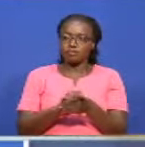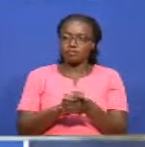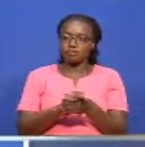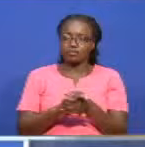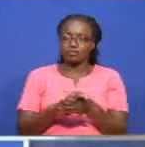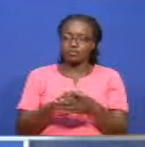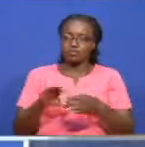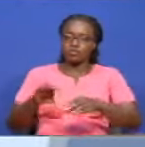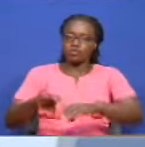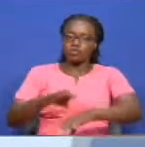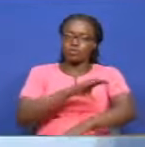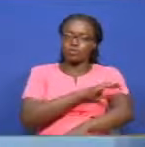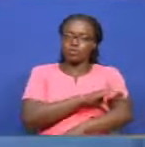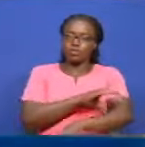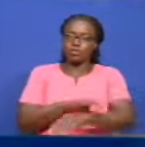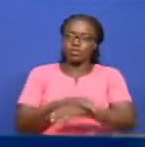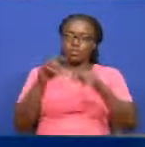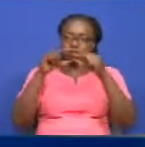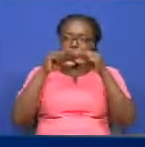boots, masks.